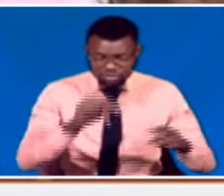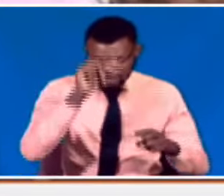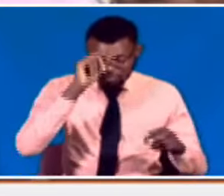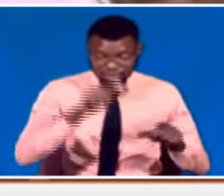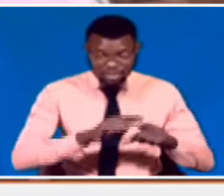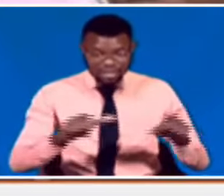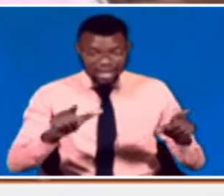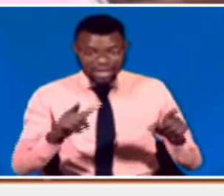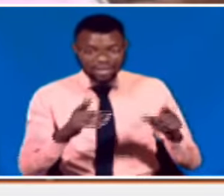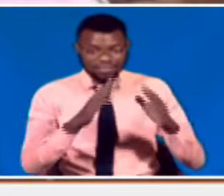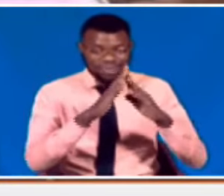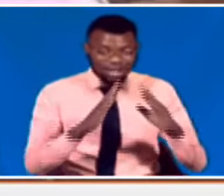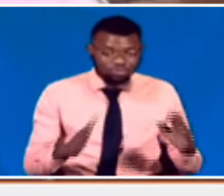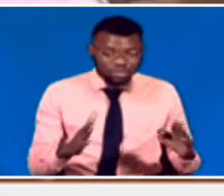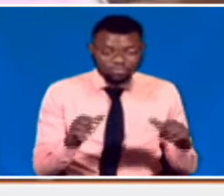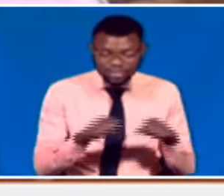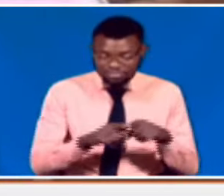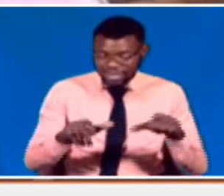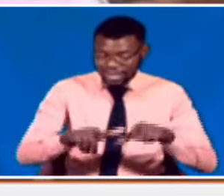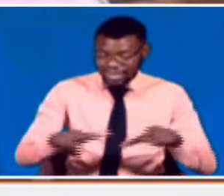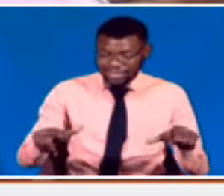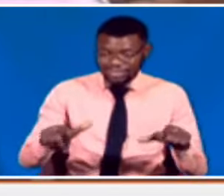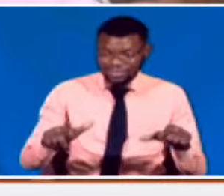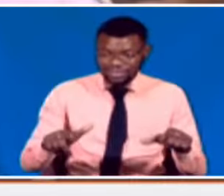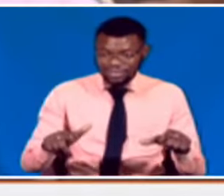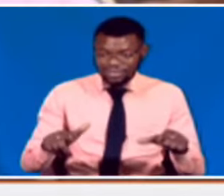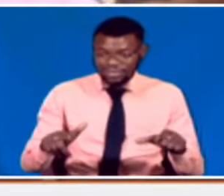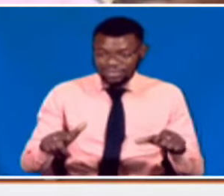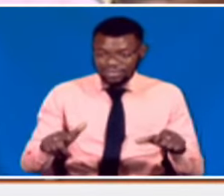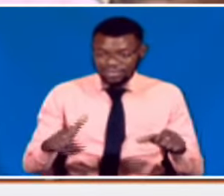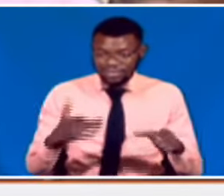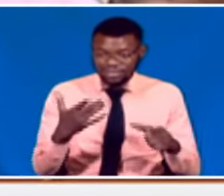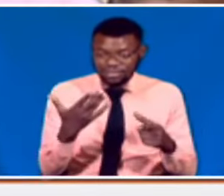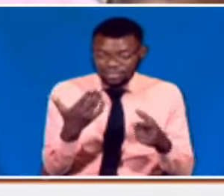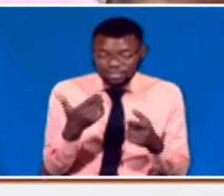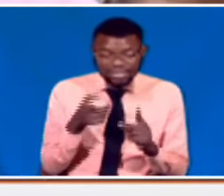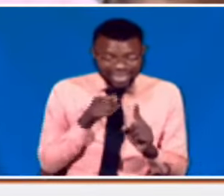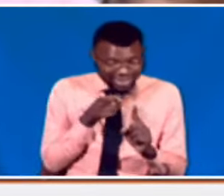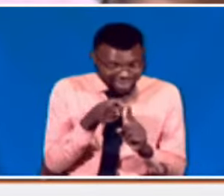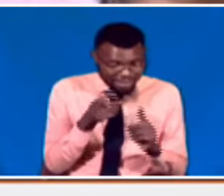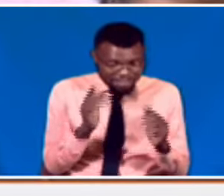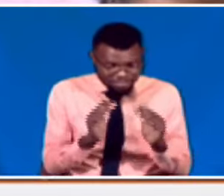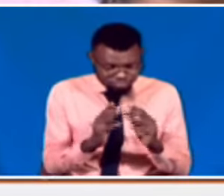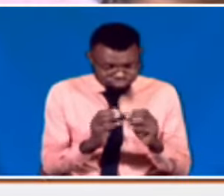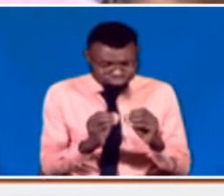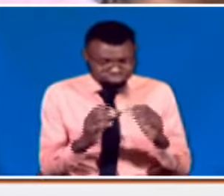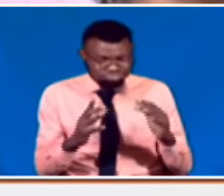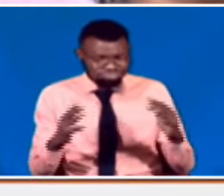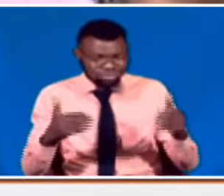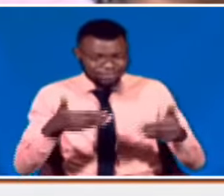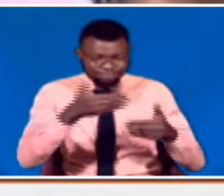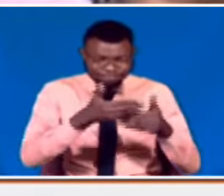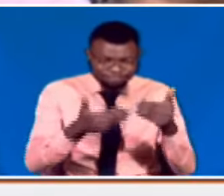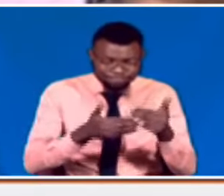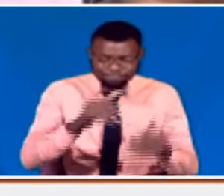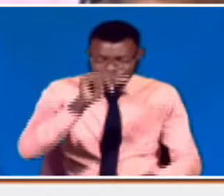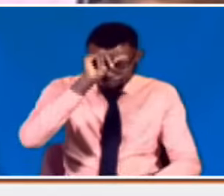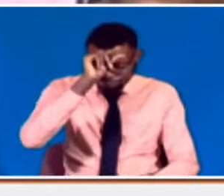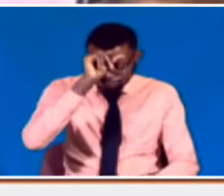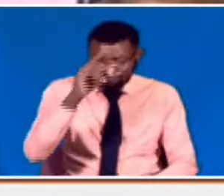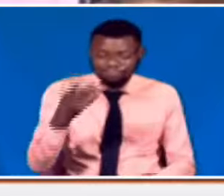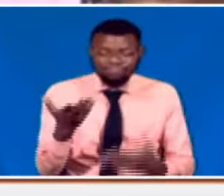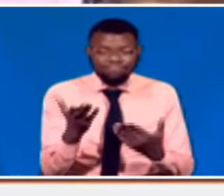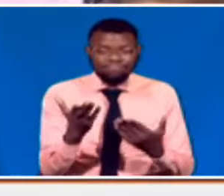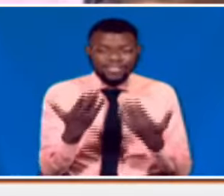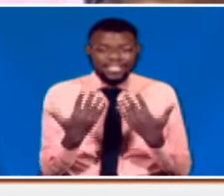government houses and land that had been set aside for expansion of government facilities, cumulatively